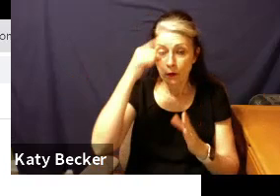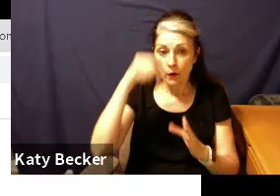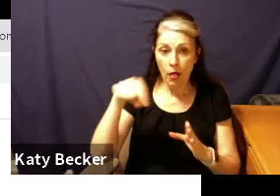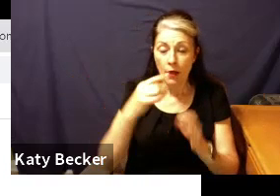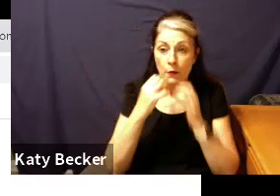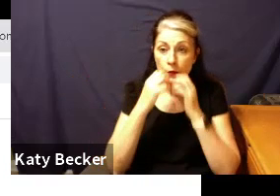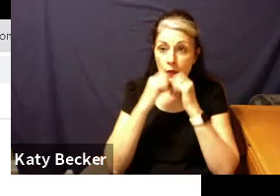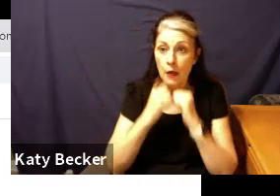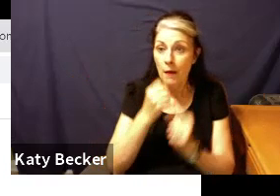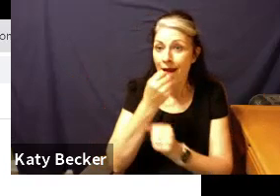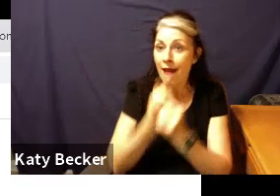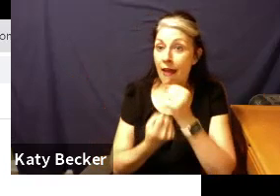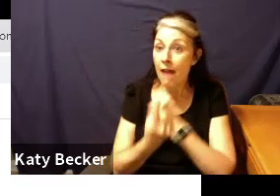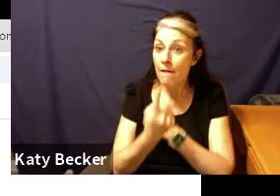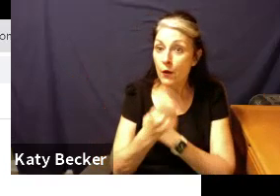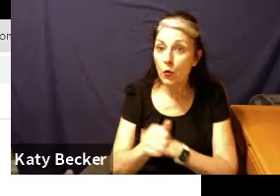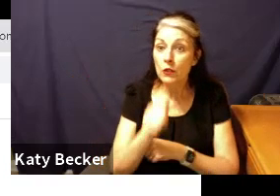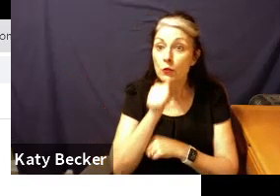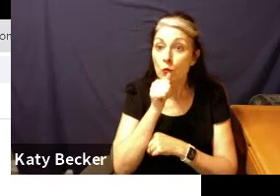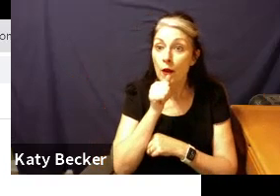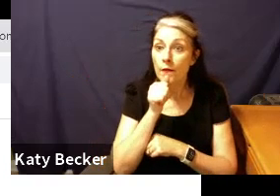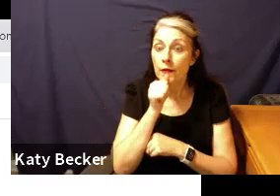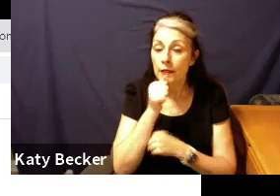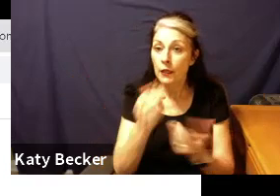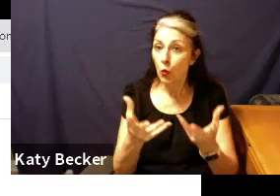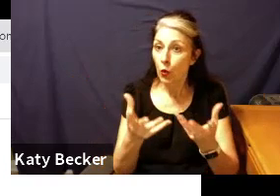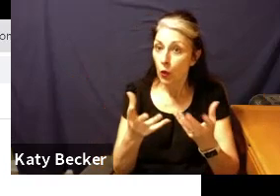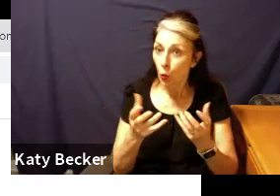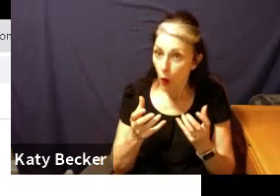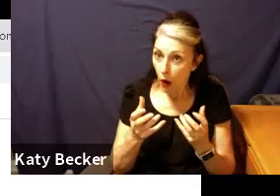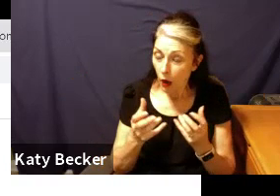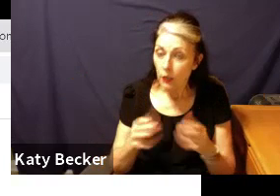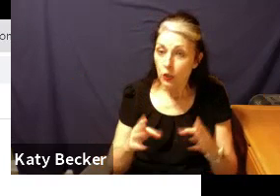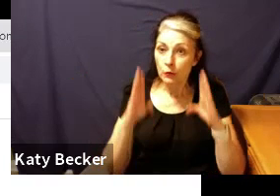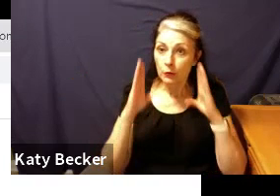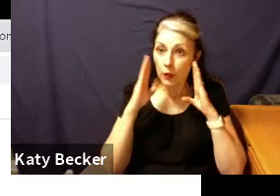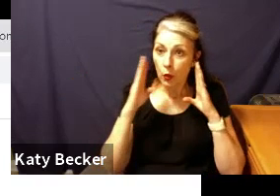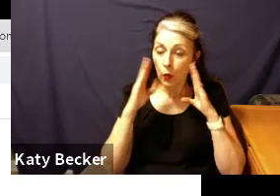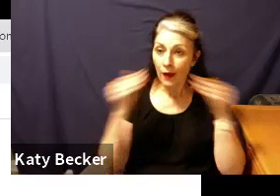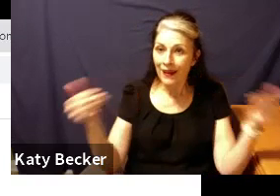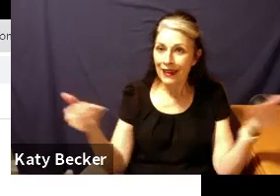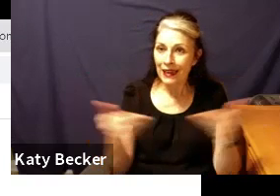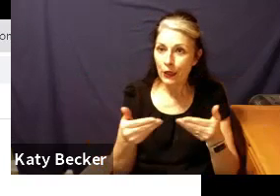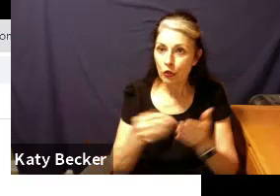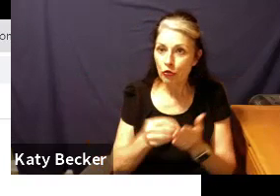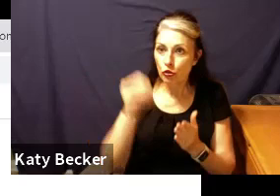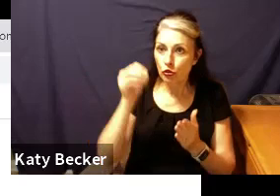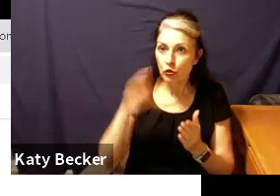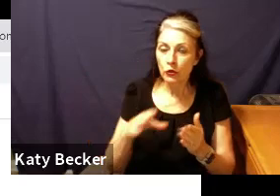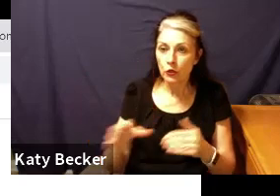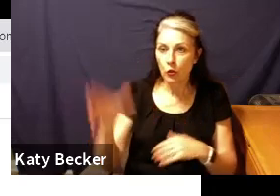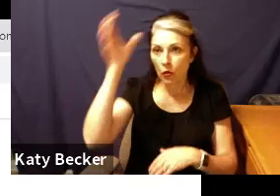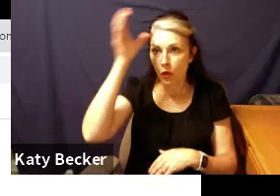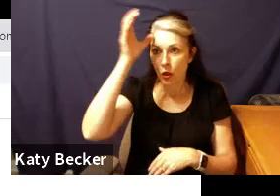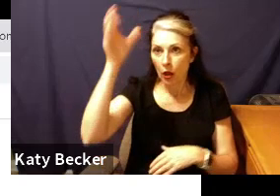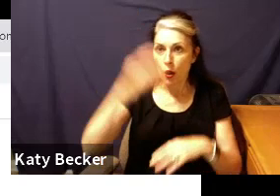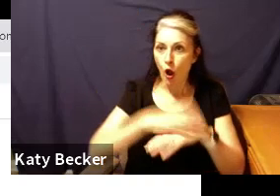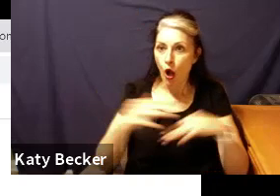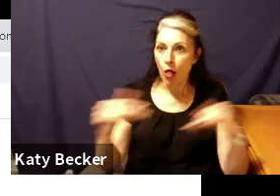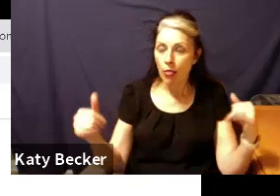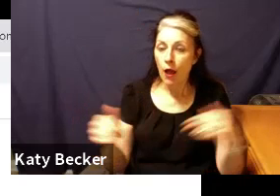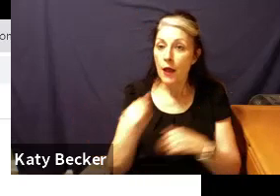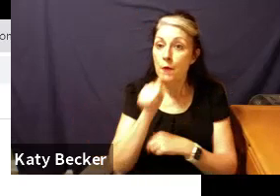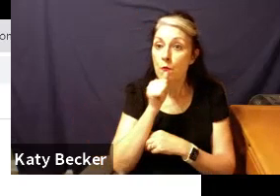about everyone's privacy. So we want to be aware that it introduces students to the concept of online